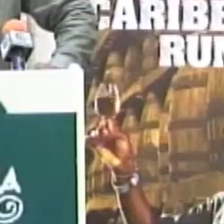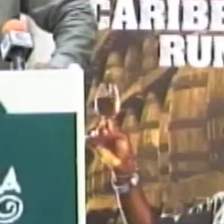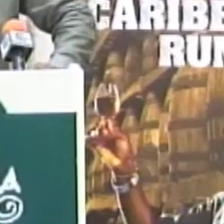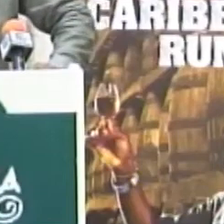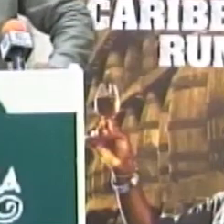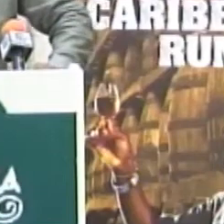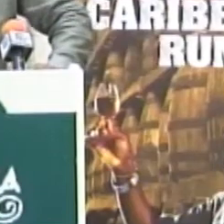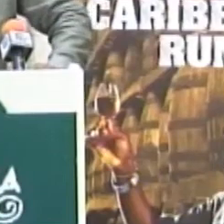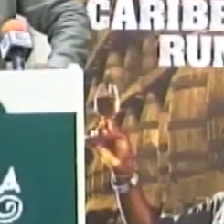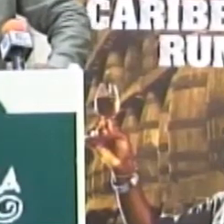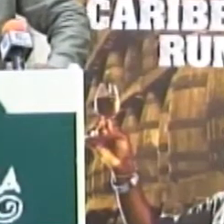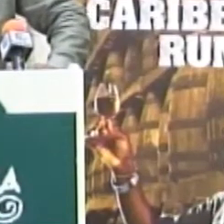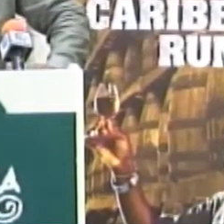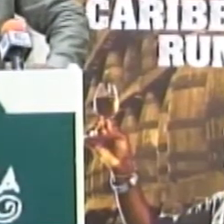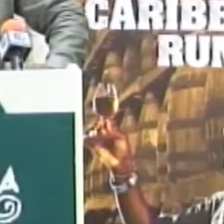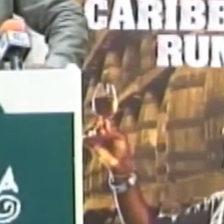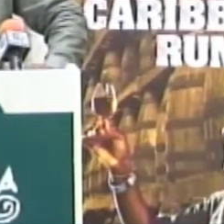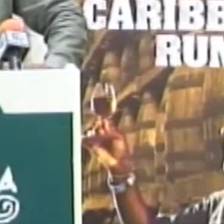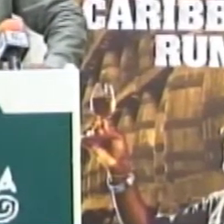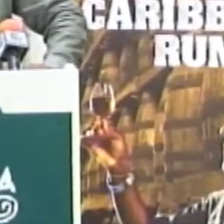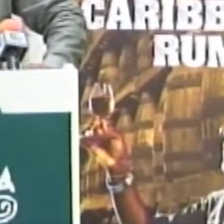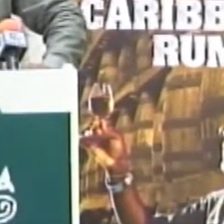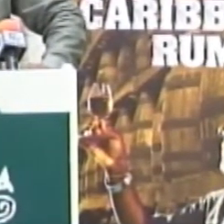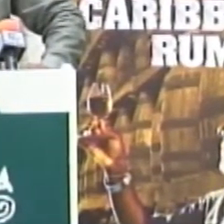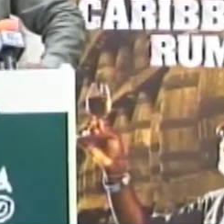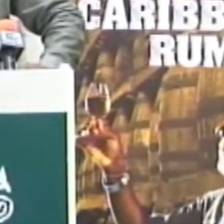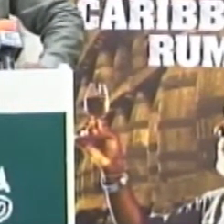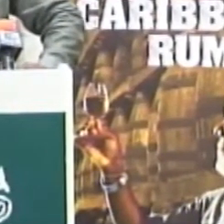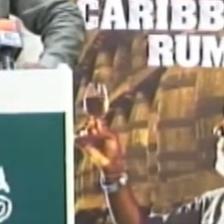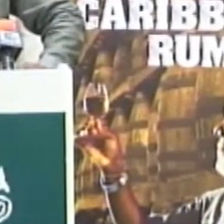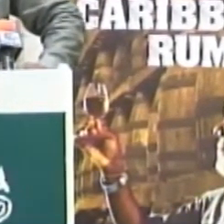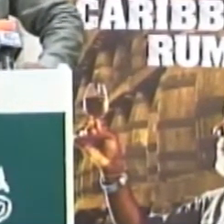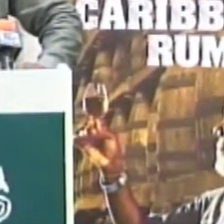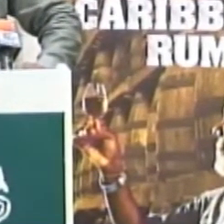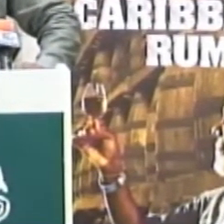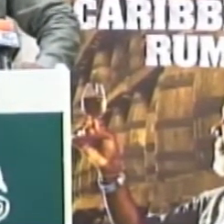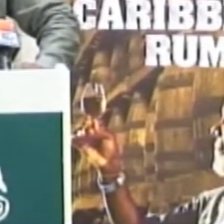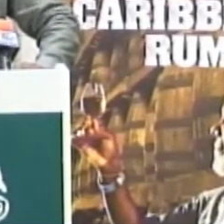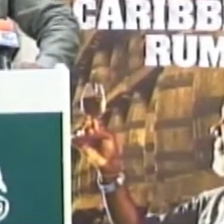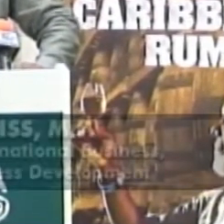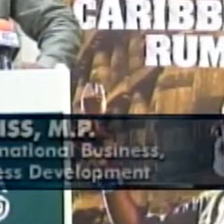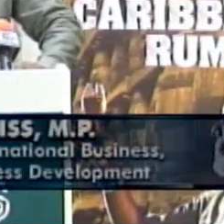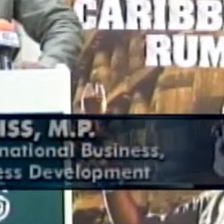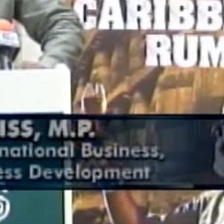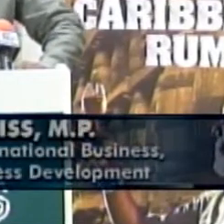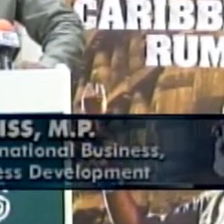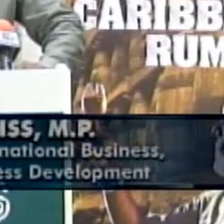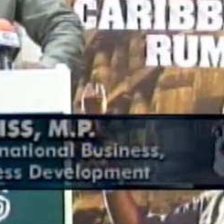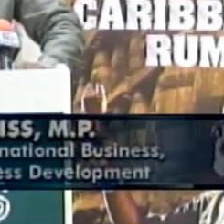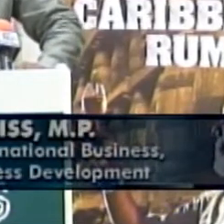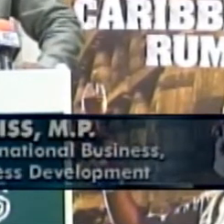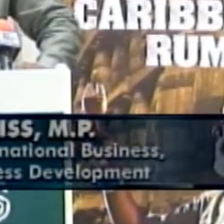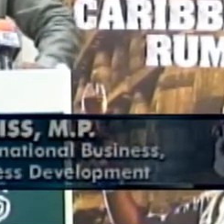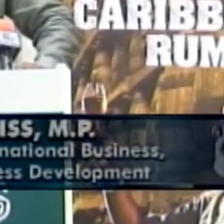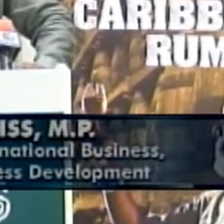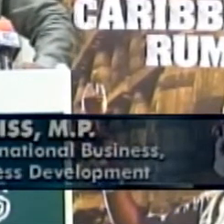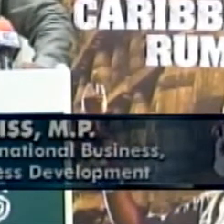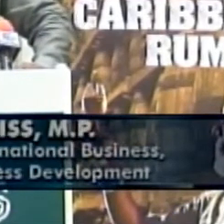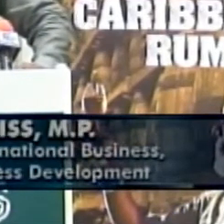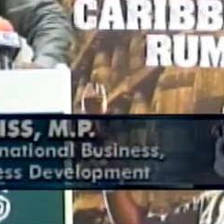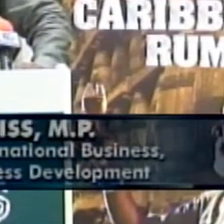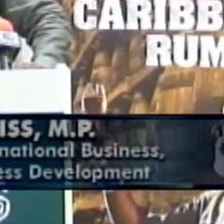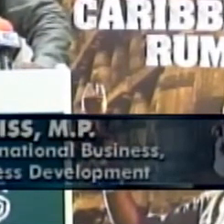EU and has nothing to do with Brexit whatsoever. Additionally, it is known that the industry provides valuable